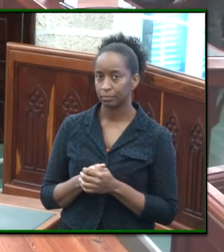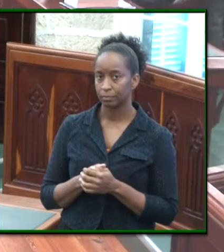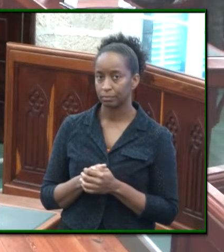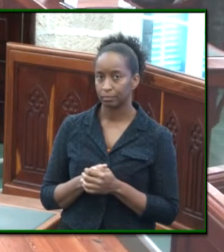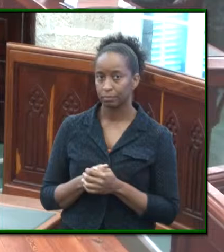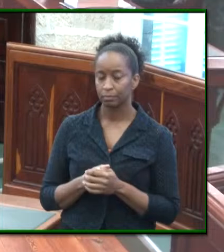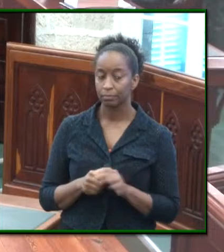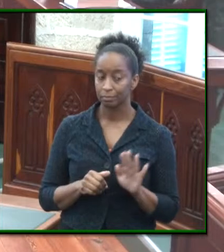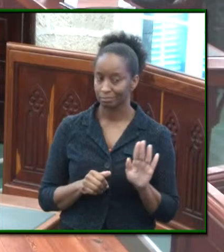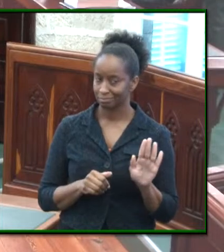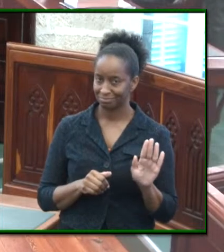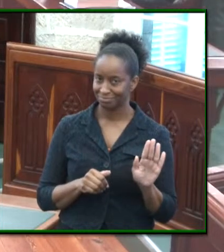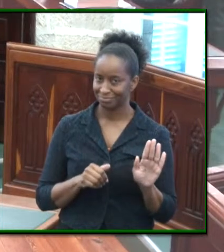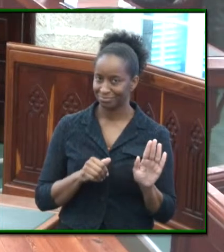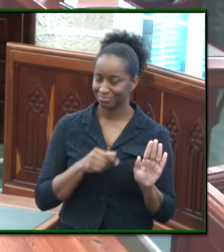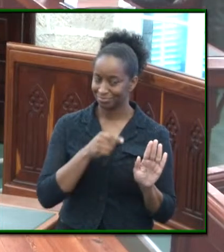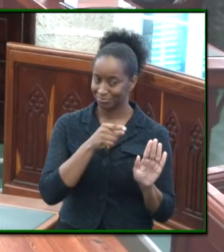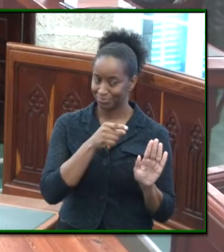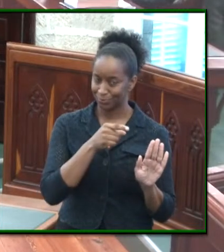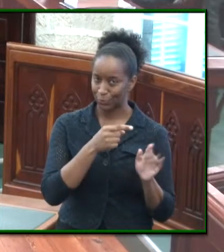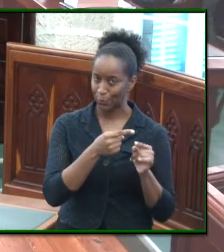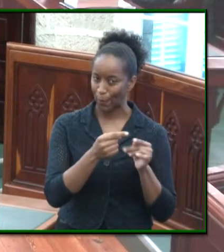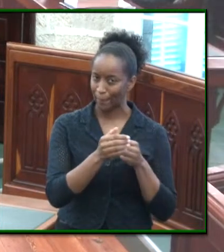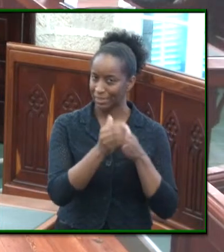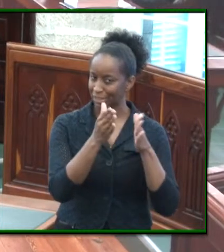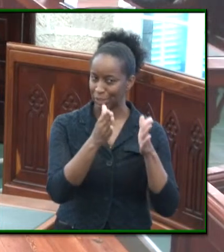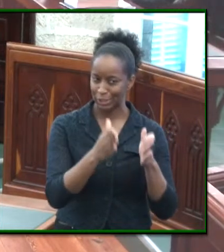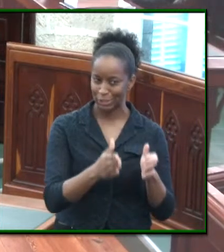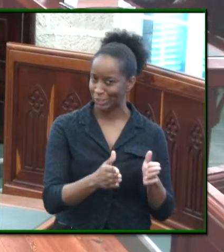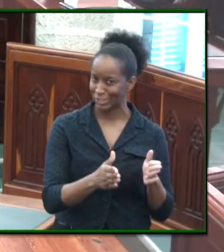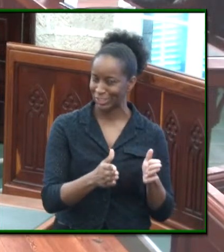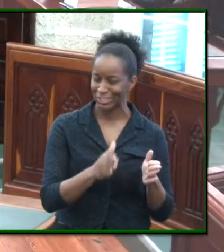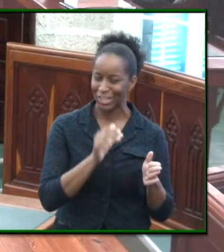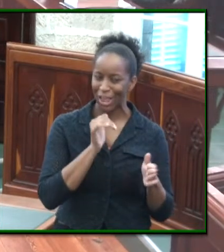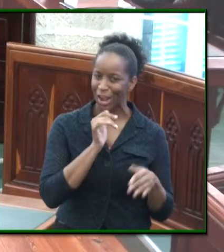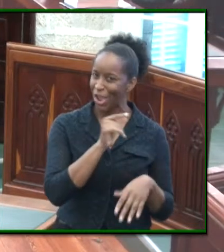ask a final question. You don't know which seat you I have? beg your pardon?